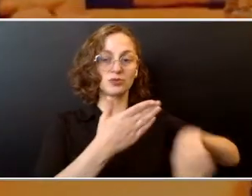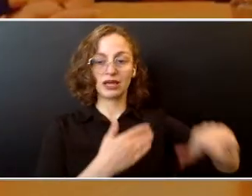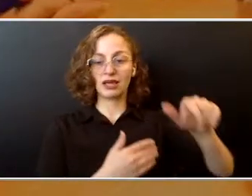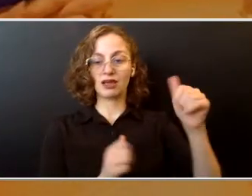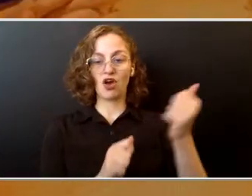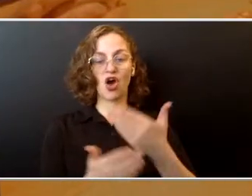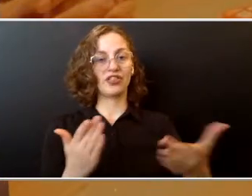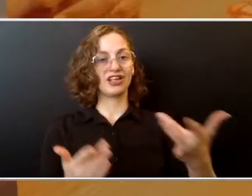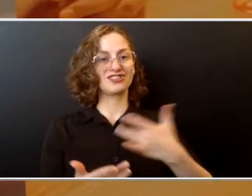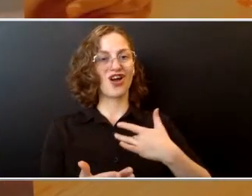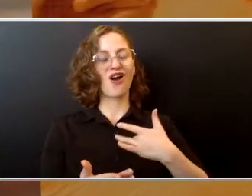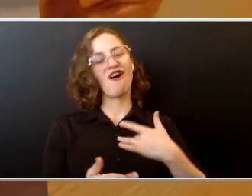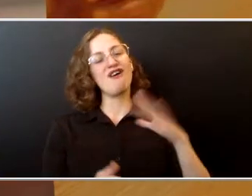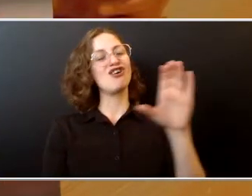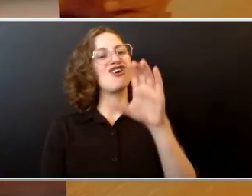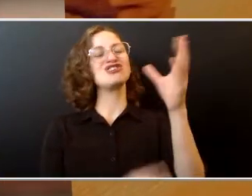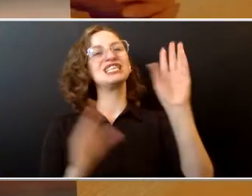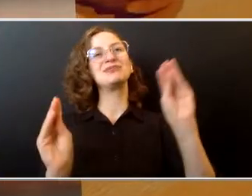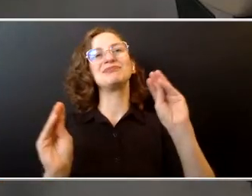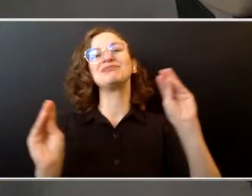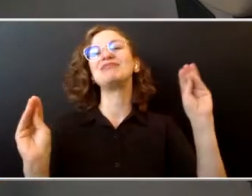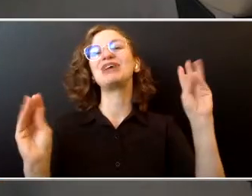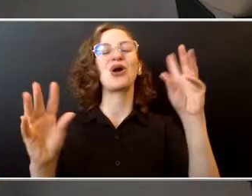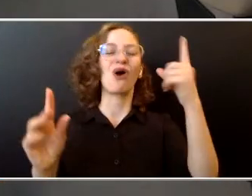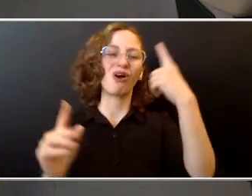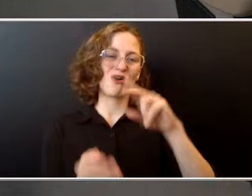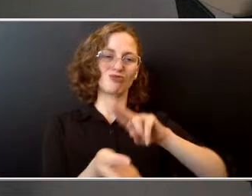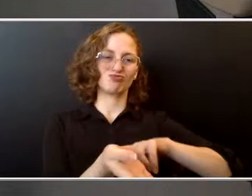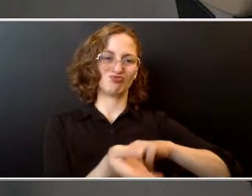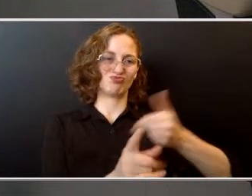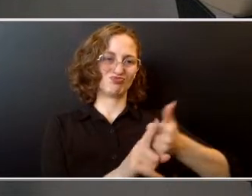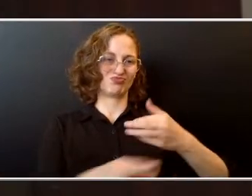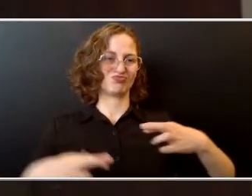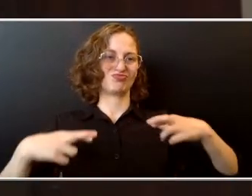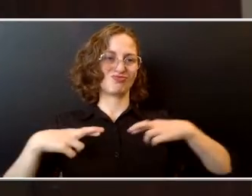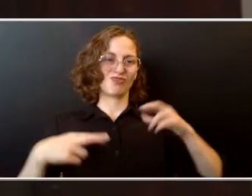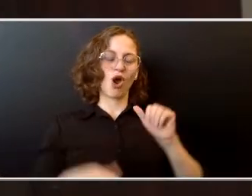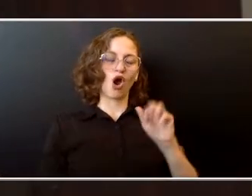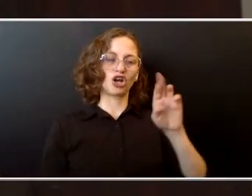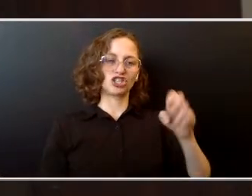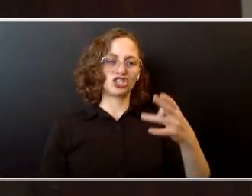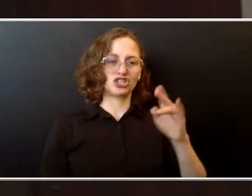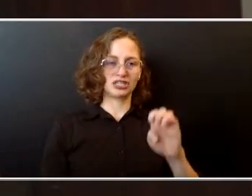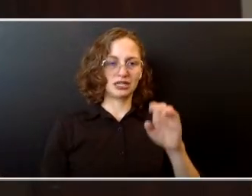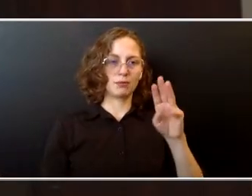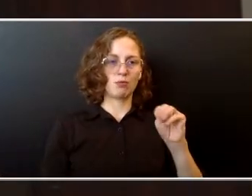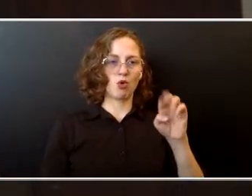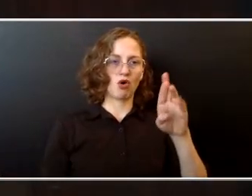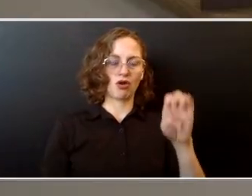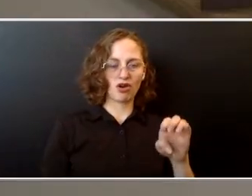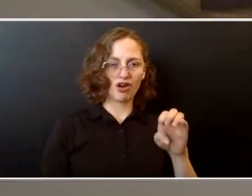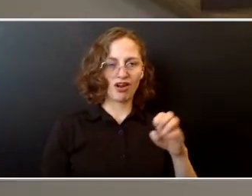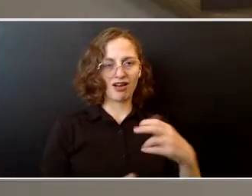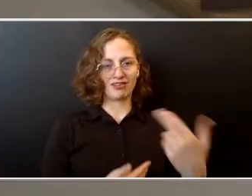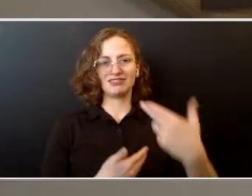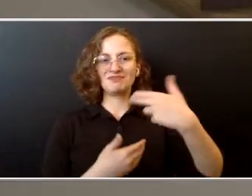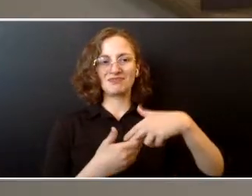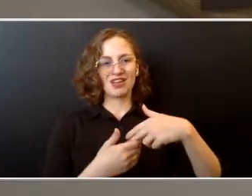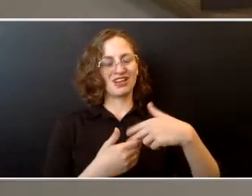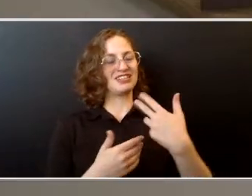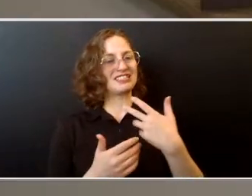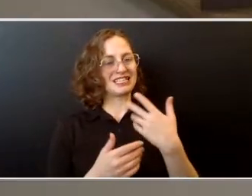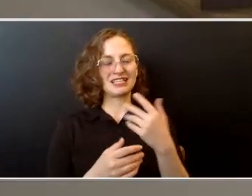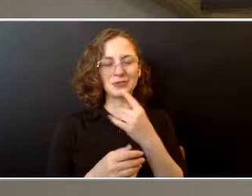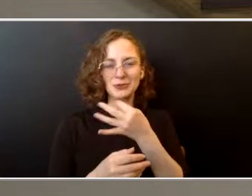a retired nurse. Archie Moore joins us as the 1-year anniversary of getting her new heart approaches. How